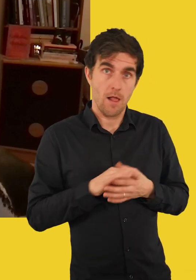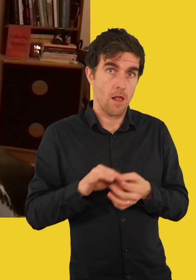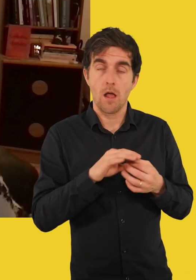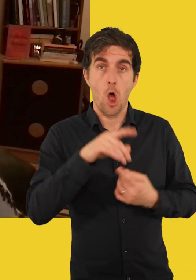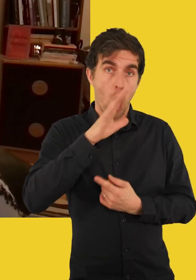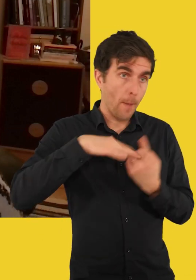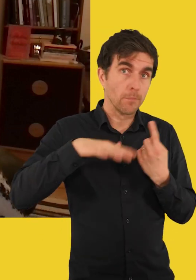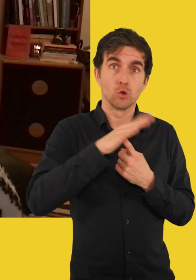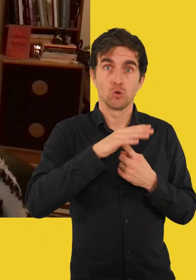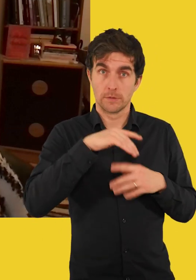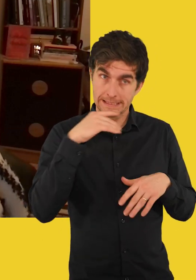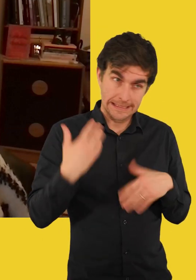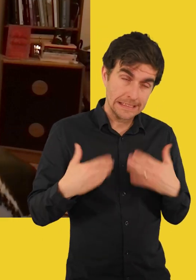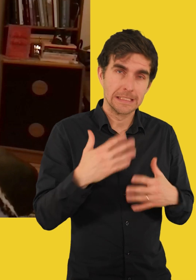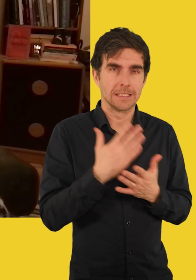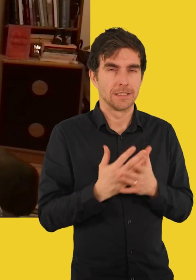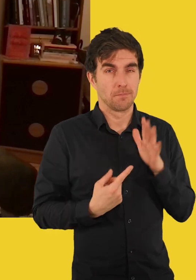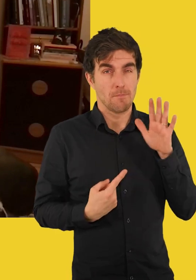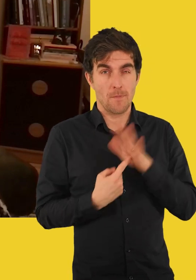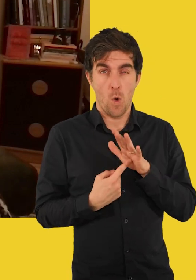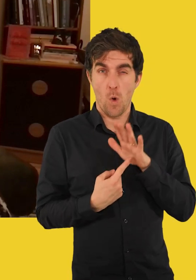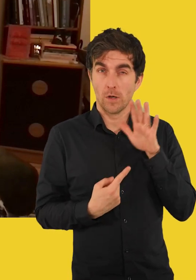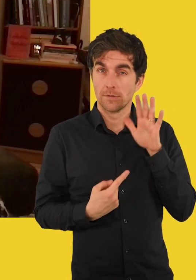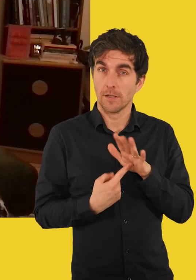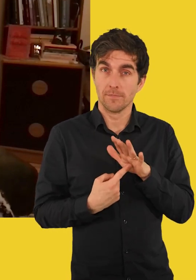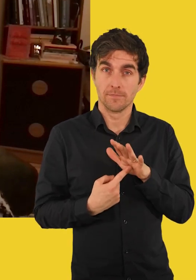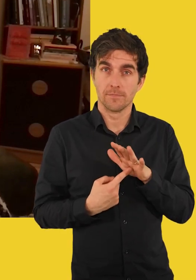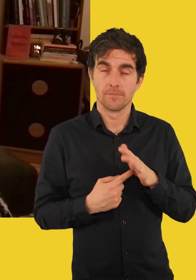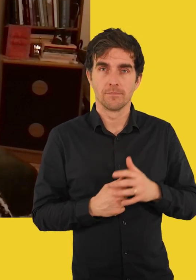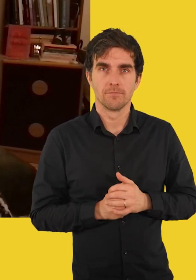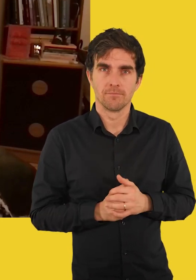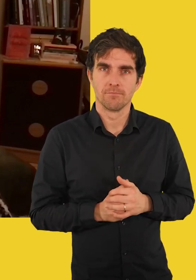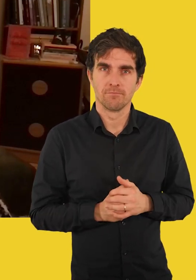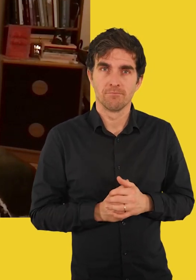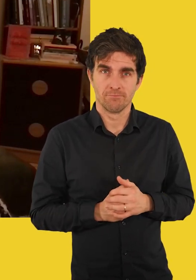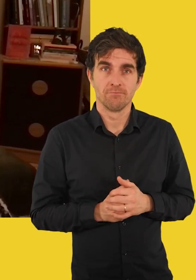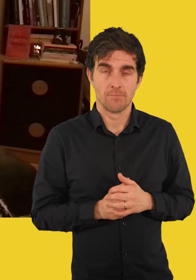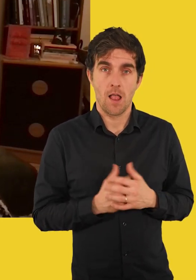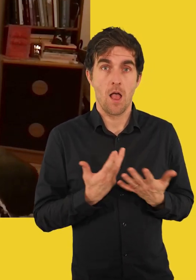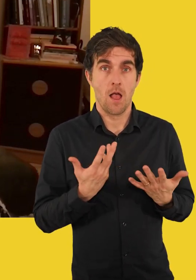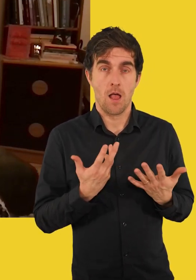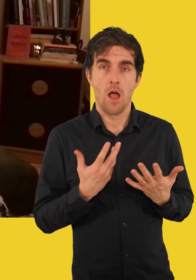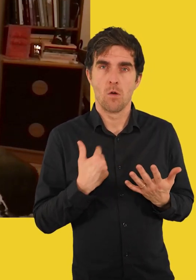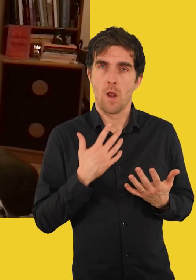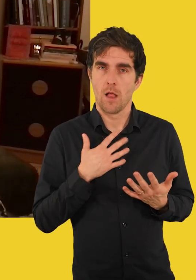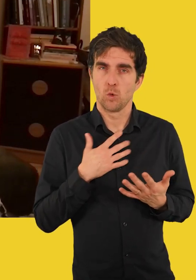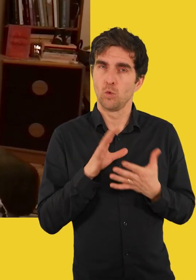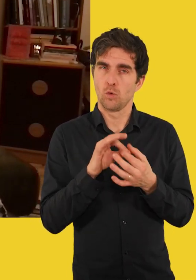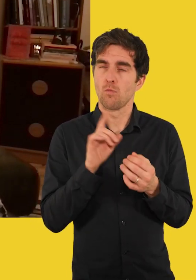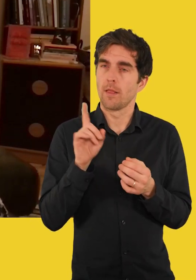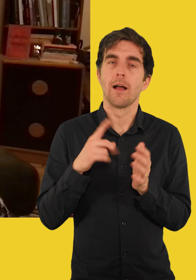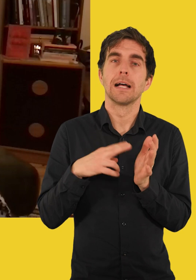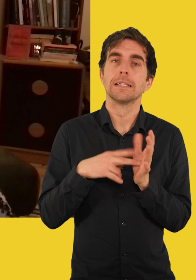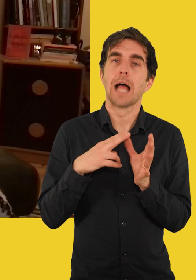that and finding community in that mission became really important. And also actually like